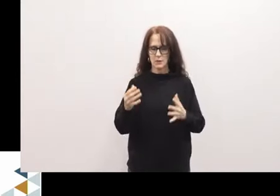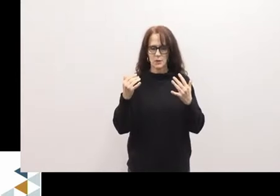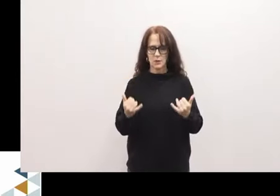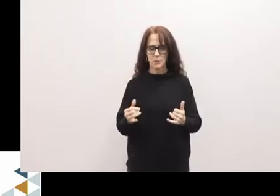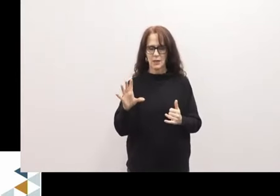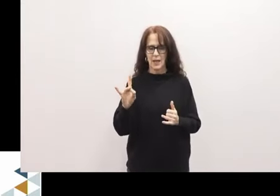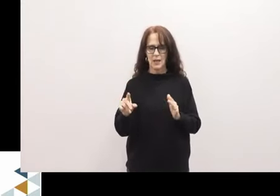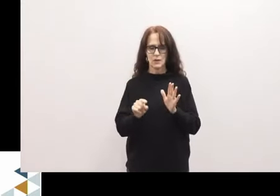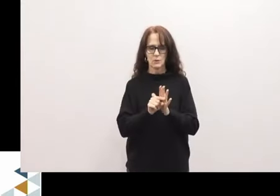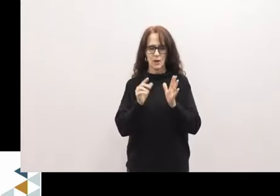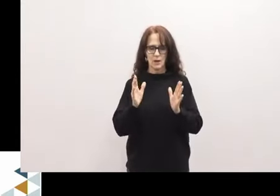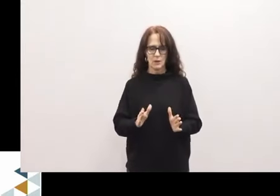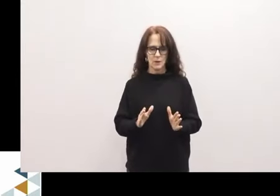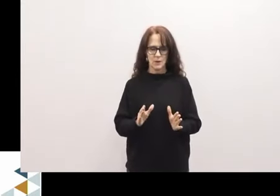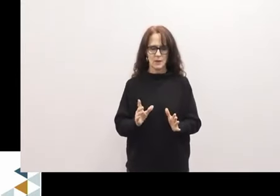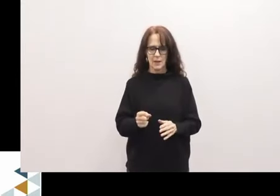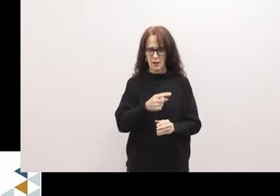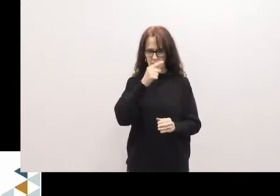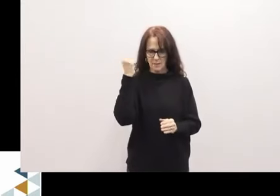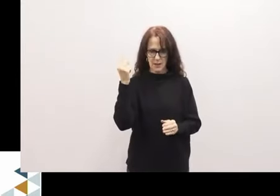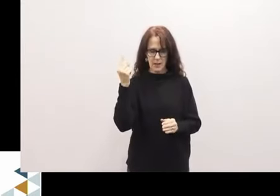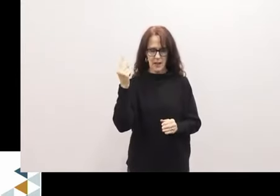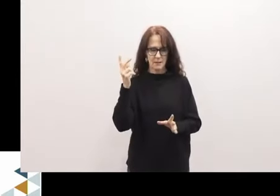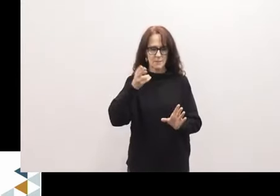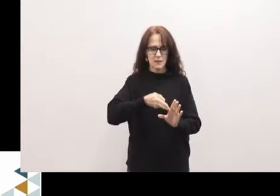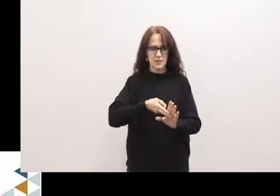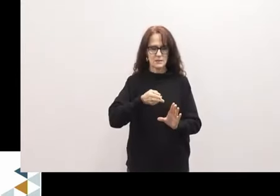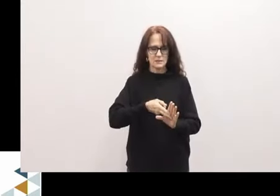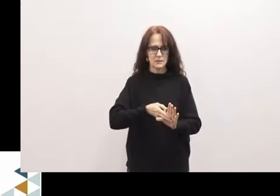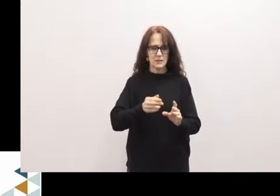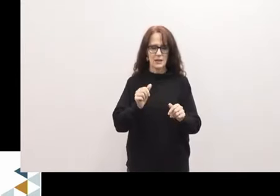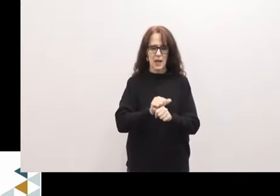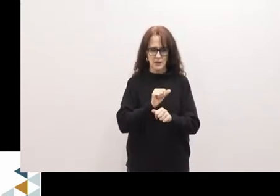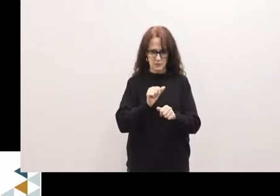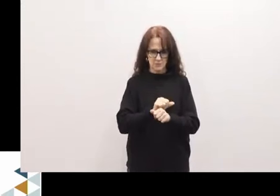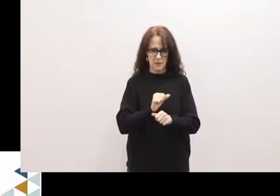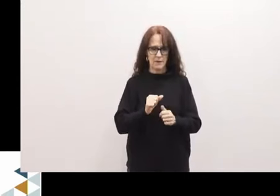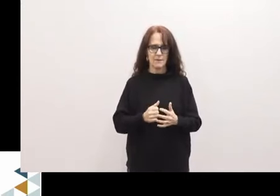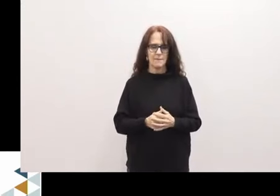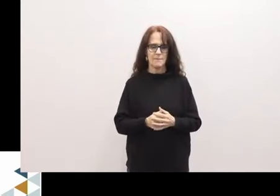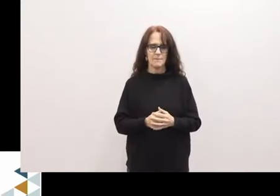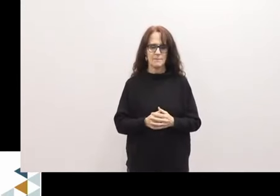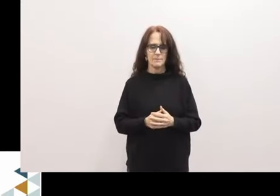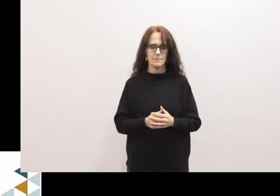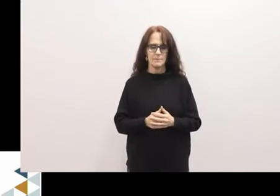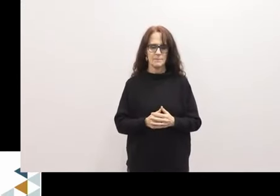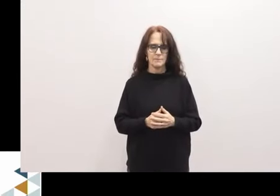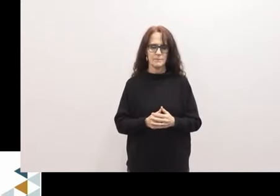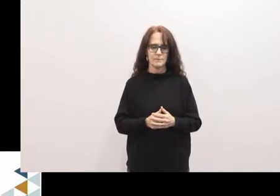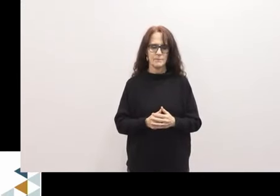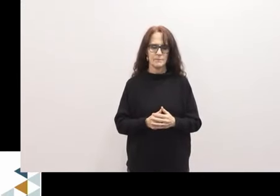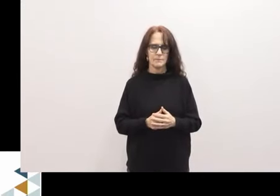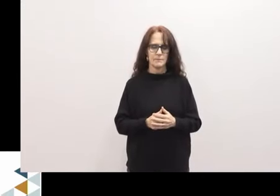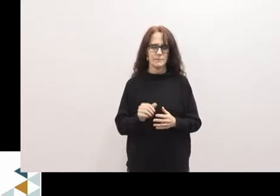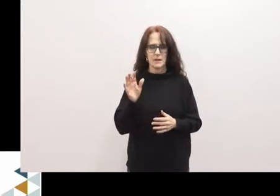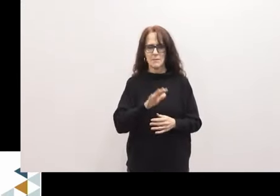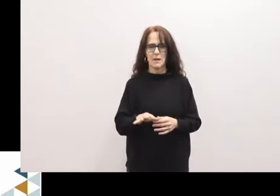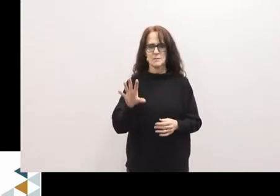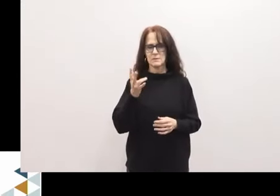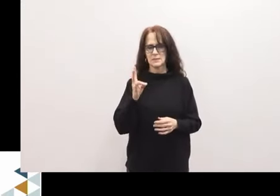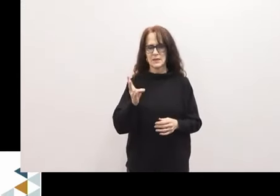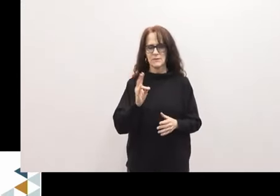eighth graders who are Black African-American participating in algebra. And we have